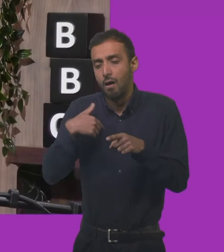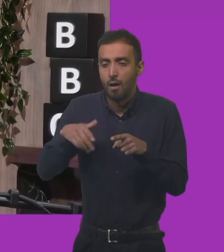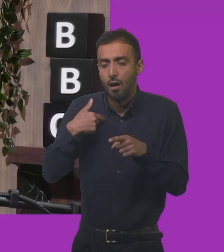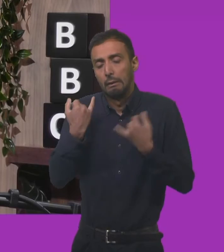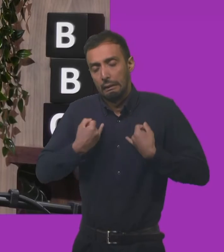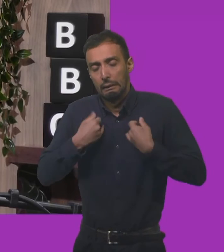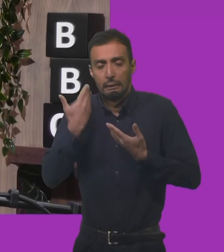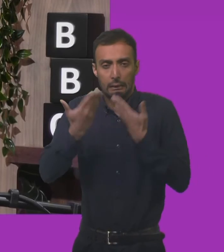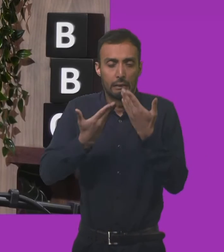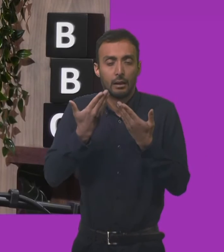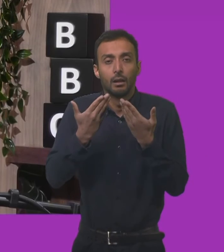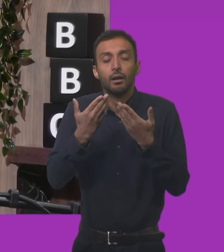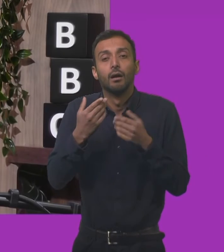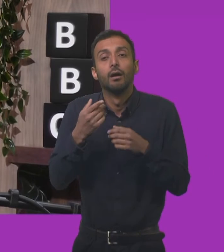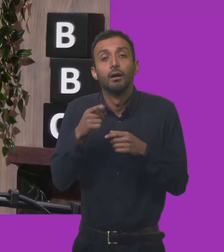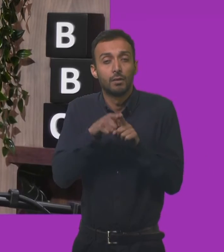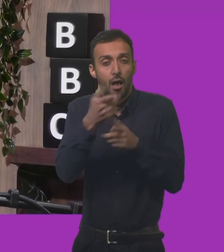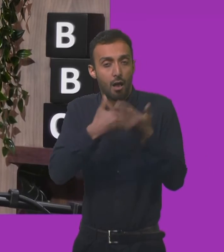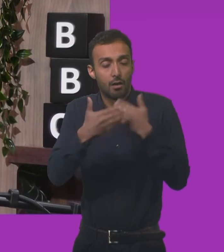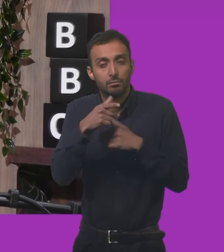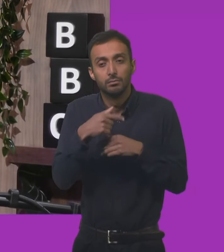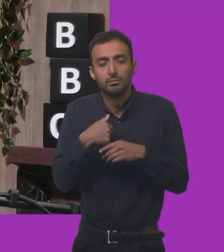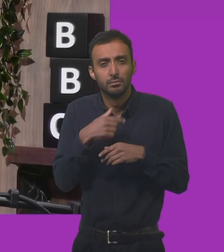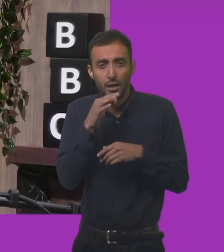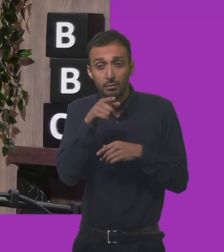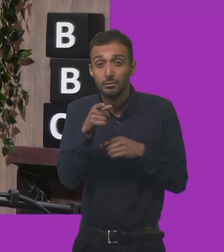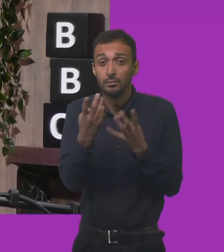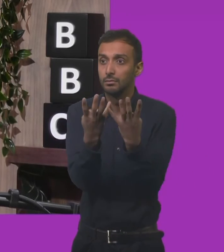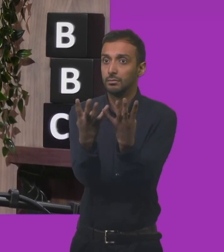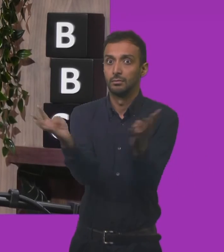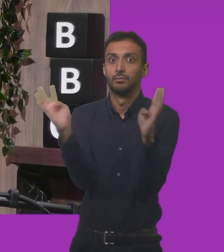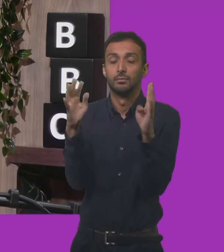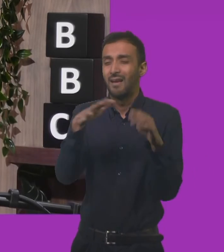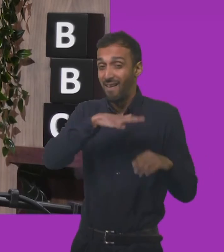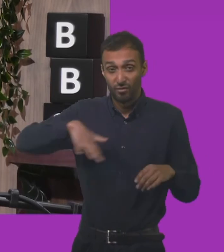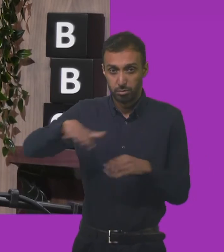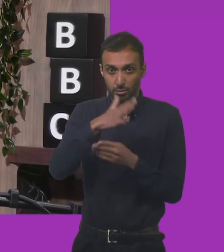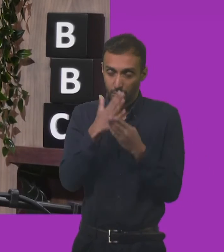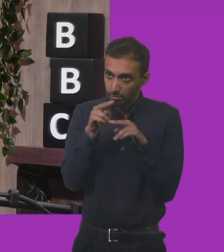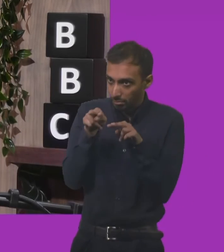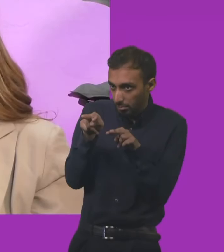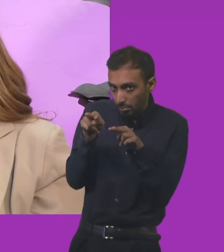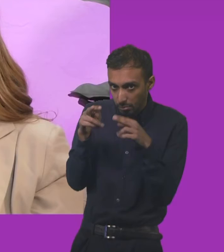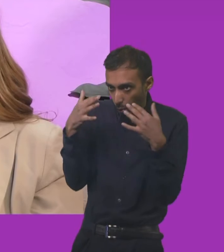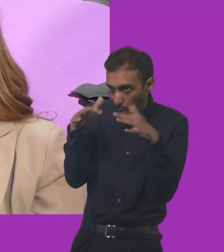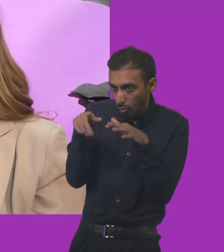How was it being so vulnerable in front of everyone when they were really watching at that point? Everyone's really, really